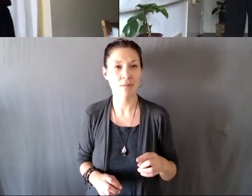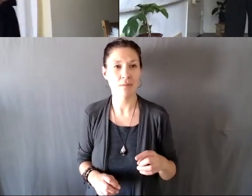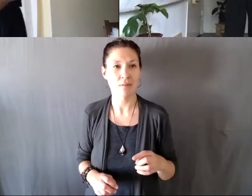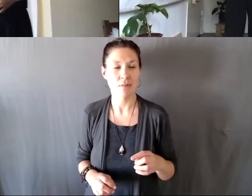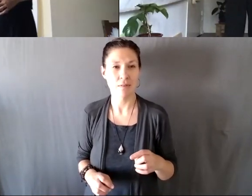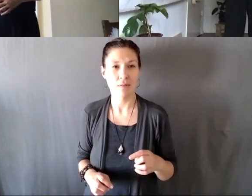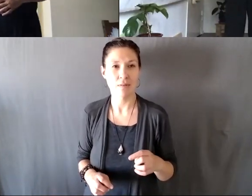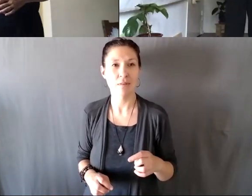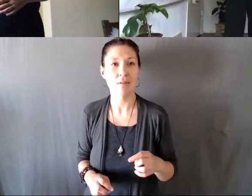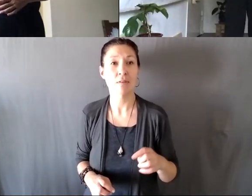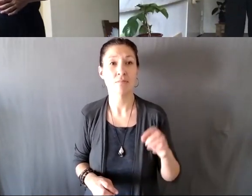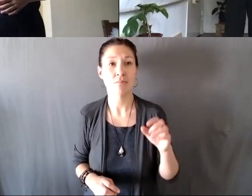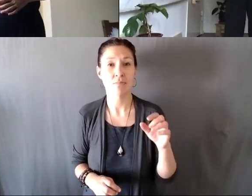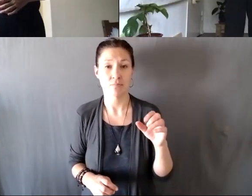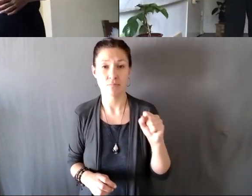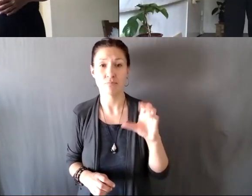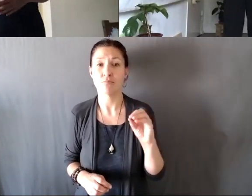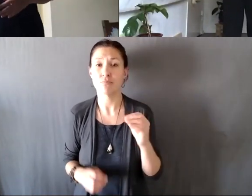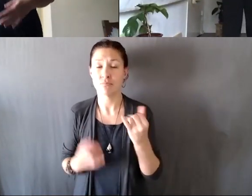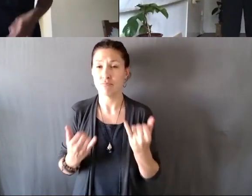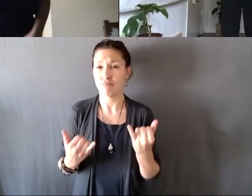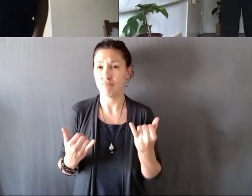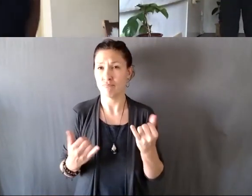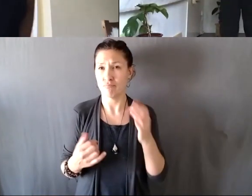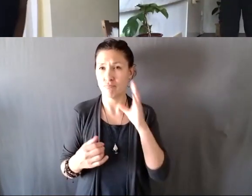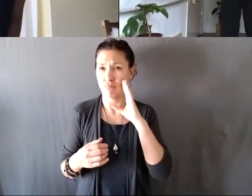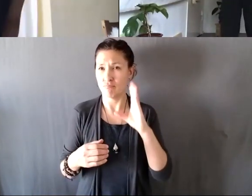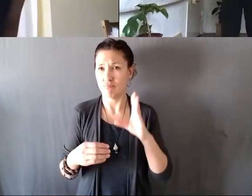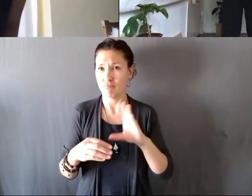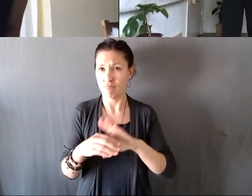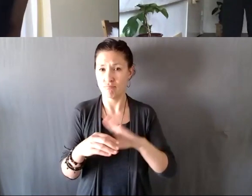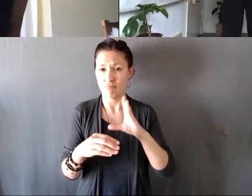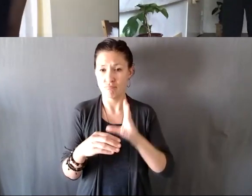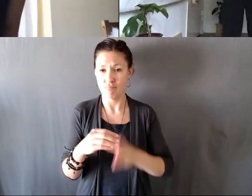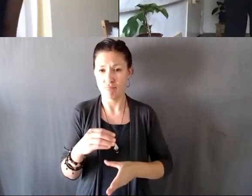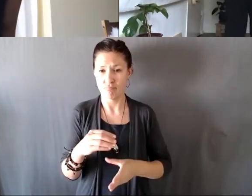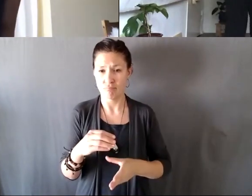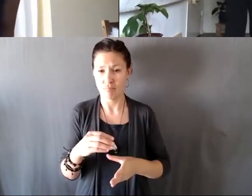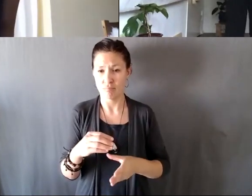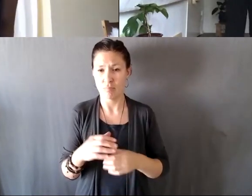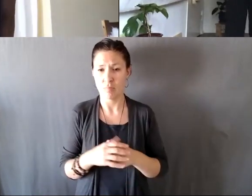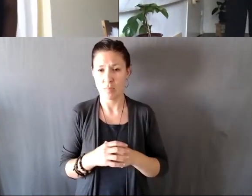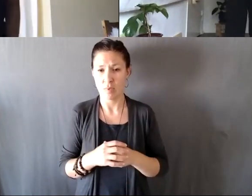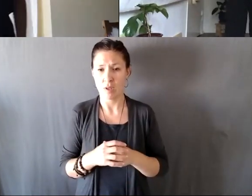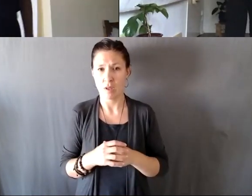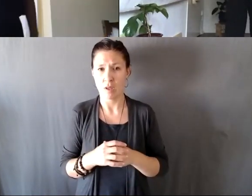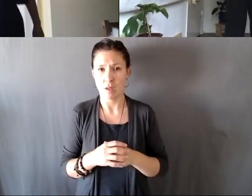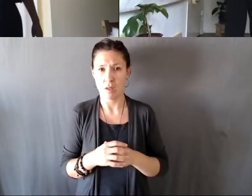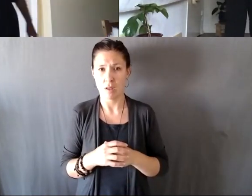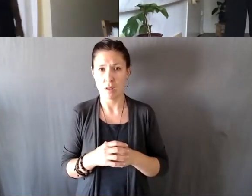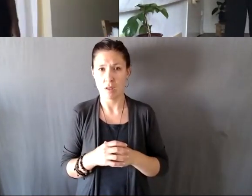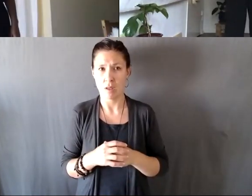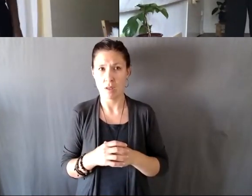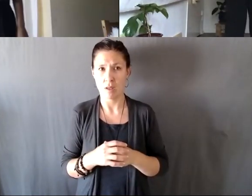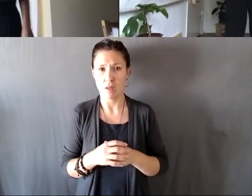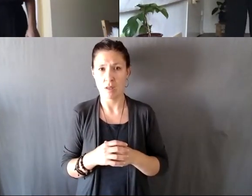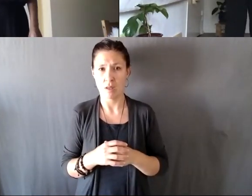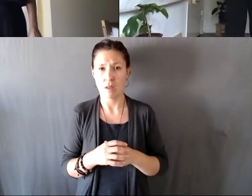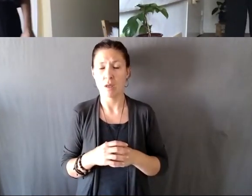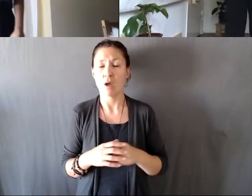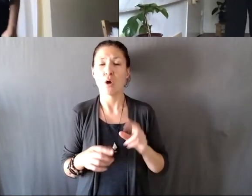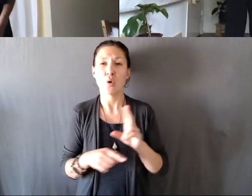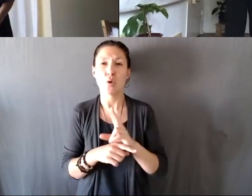And now we'd like to finish as we opened with a Buddhist